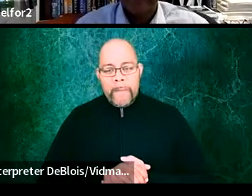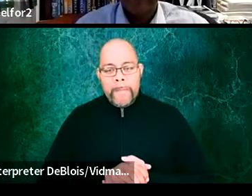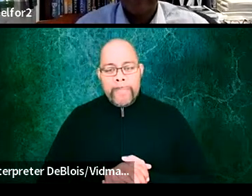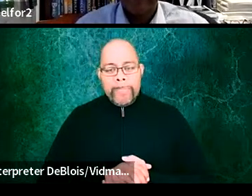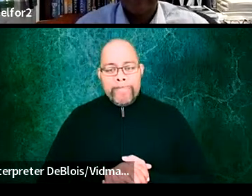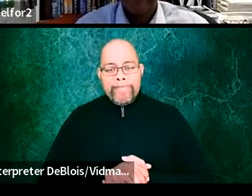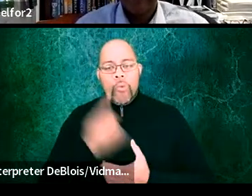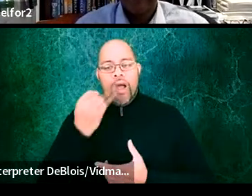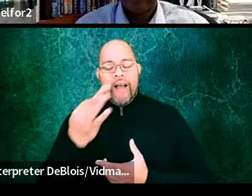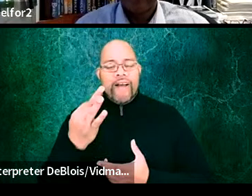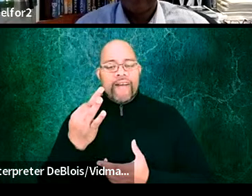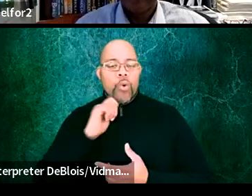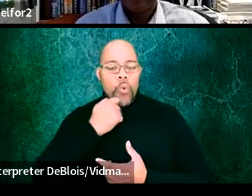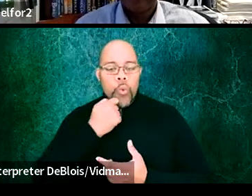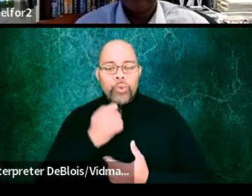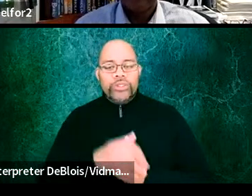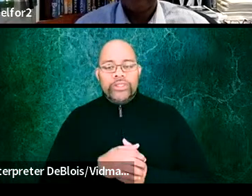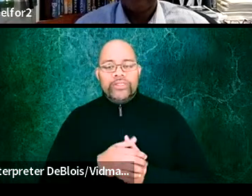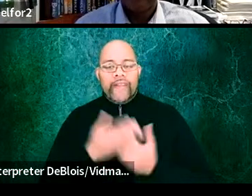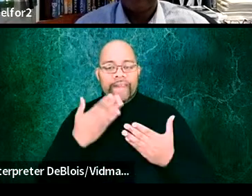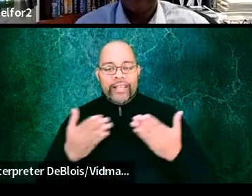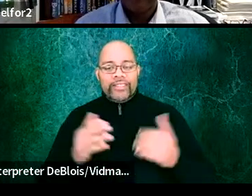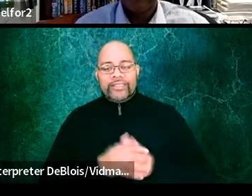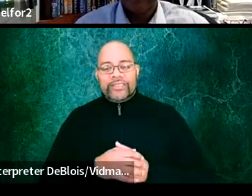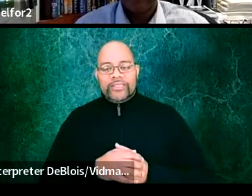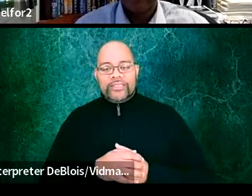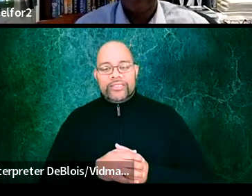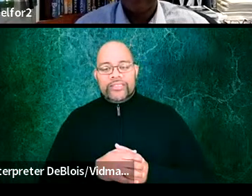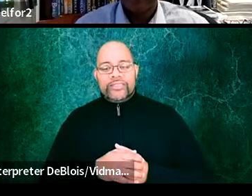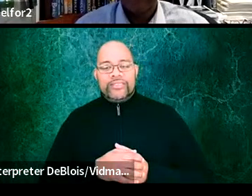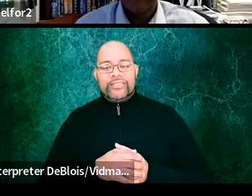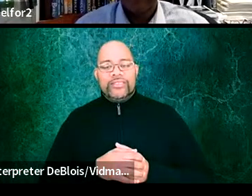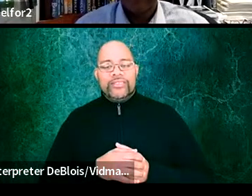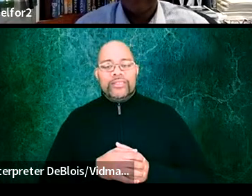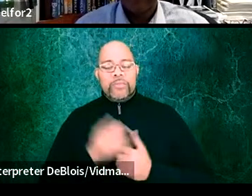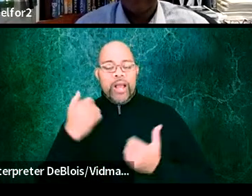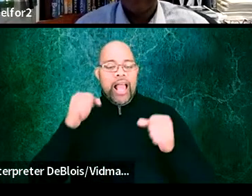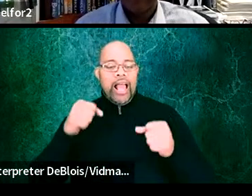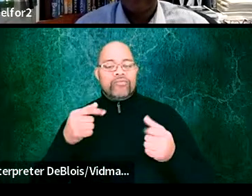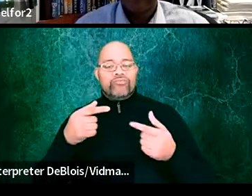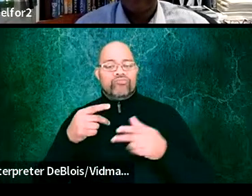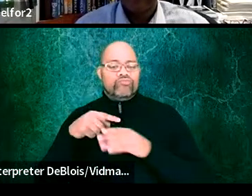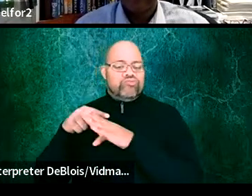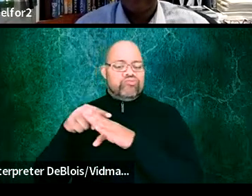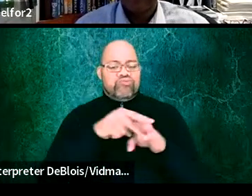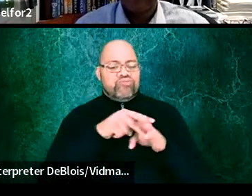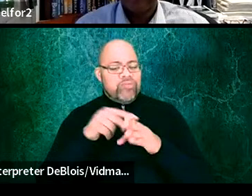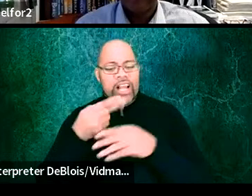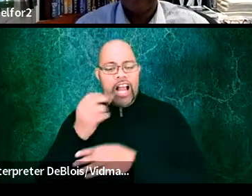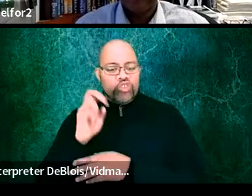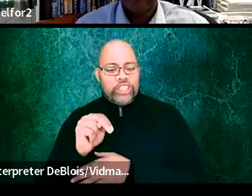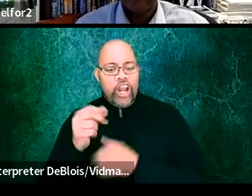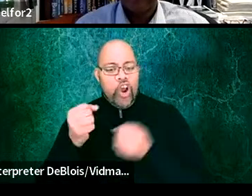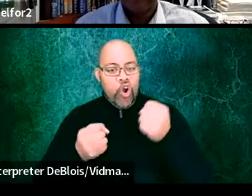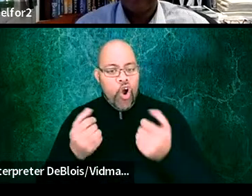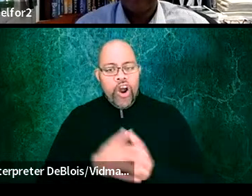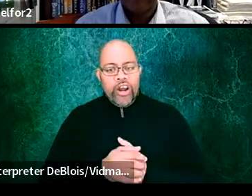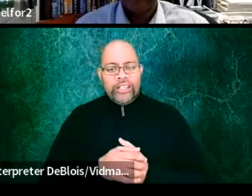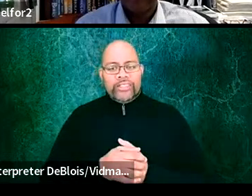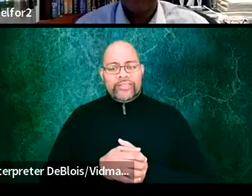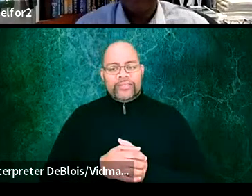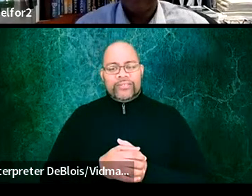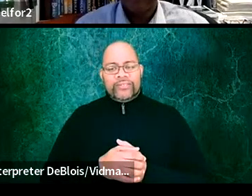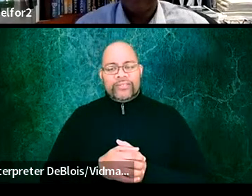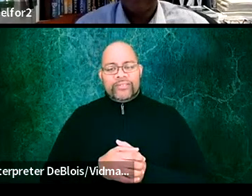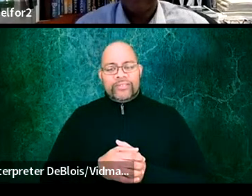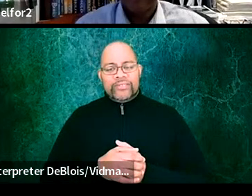like one of the coolest things ever to me, because we got to sort of like ride in this hydrogen car, and I was like,